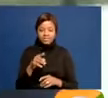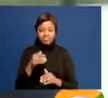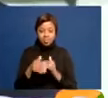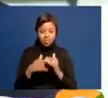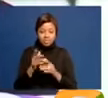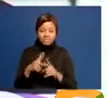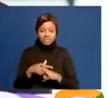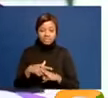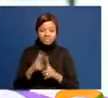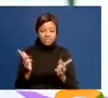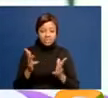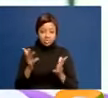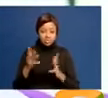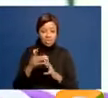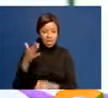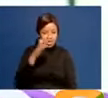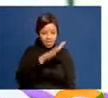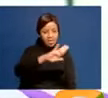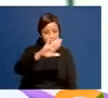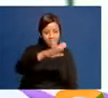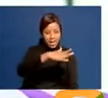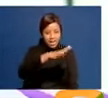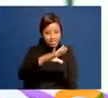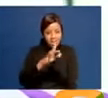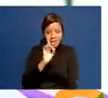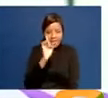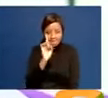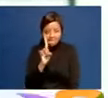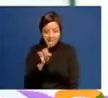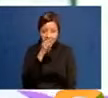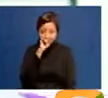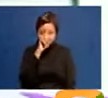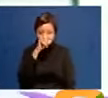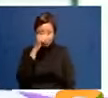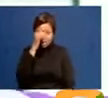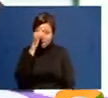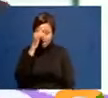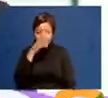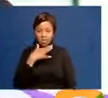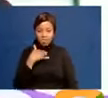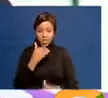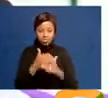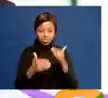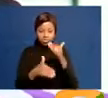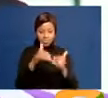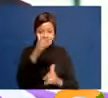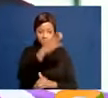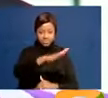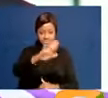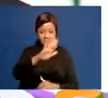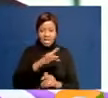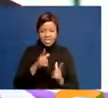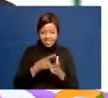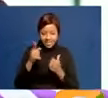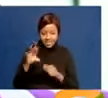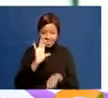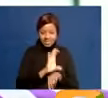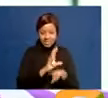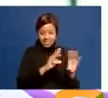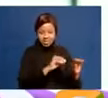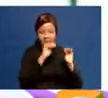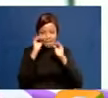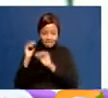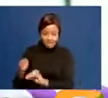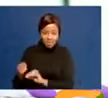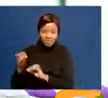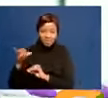the National Assembly sits. But because the colonial government then wanted to build Parliament, the church was moved to Eastlands and became